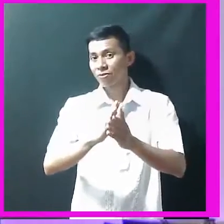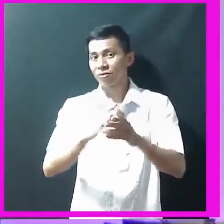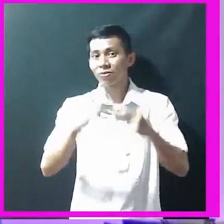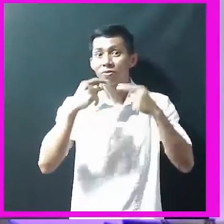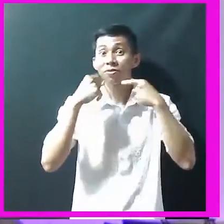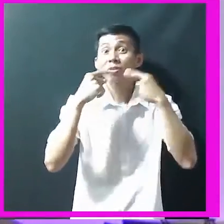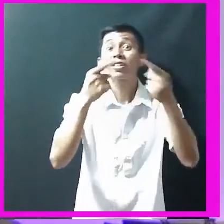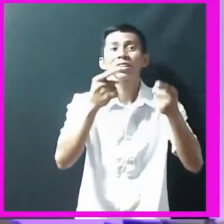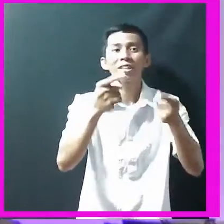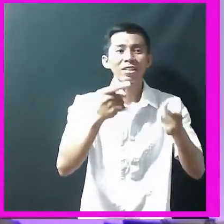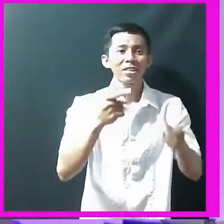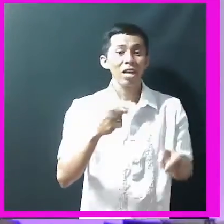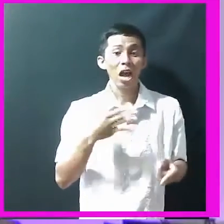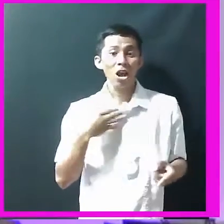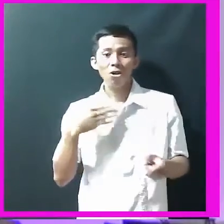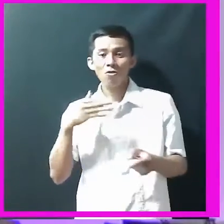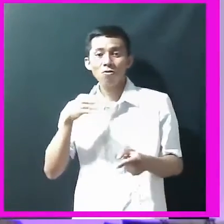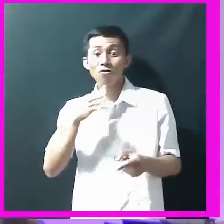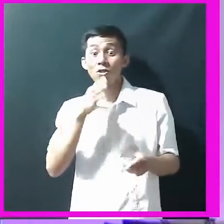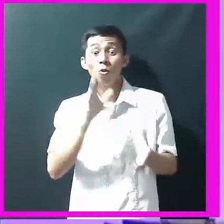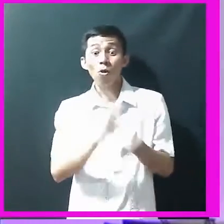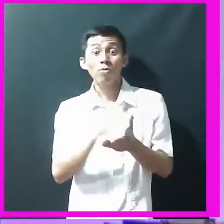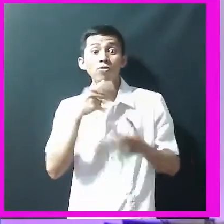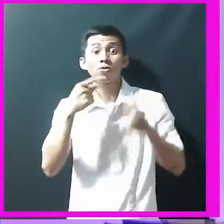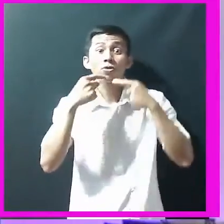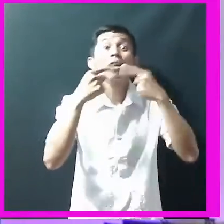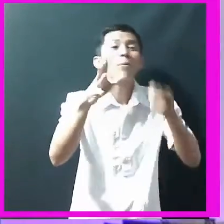regards to Ma'am Neng. Pastor,